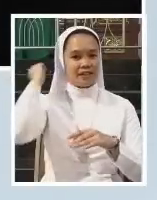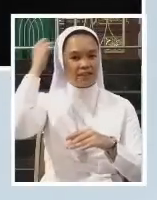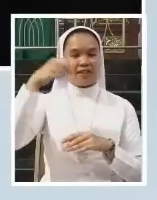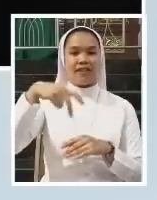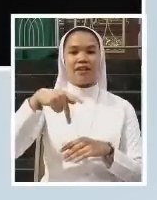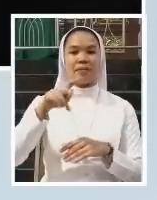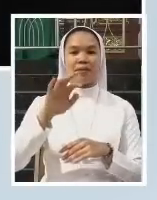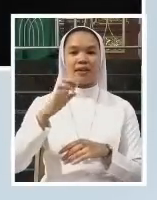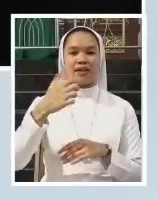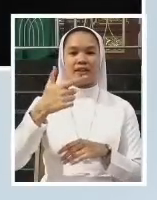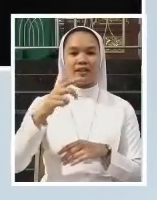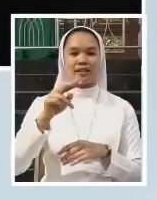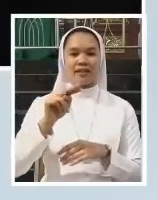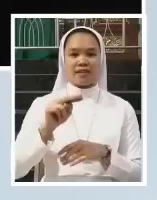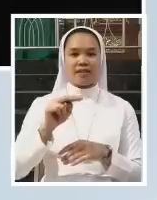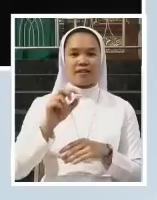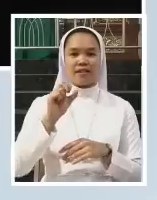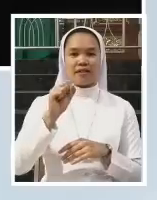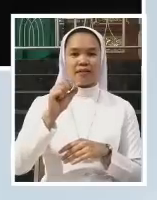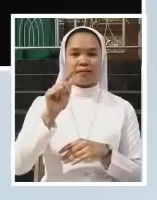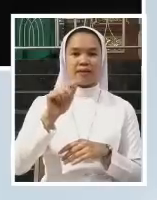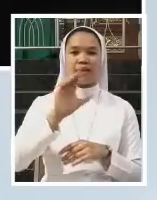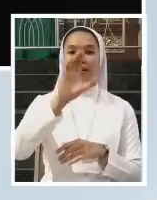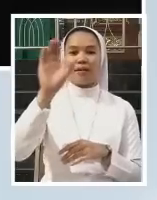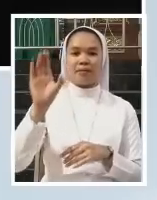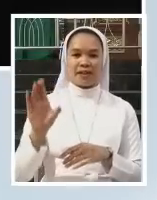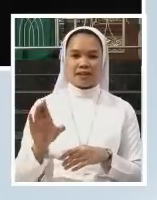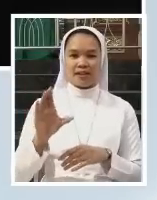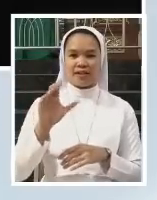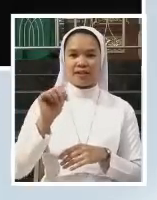Peregrine Pare Santo Domingo Calabanga.